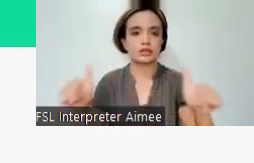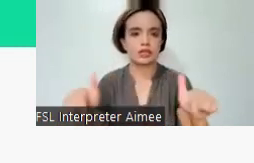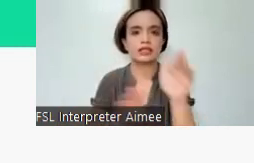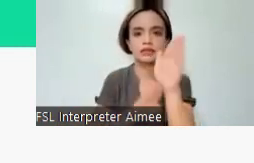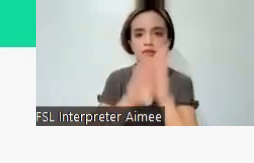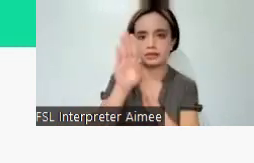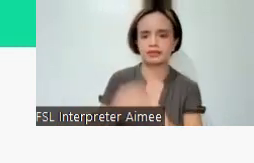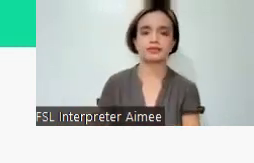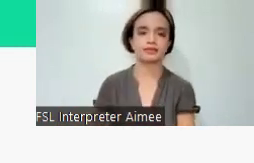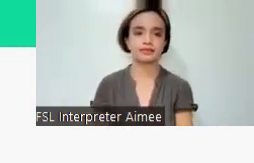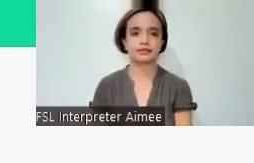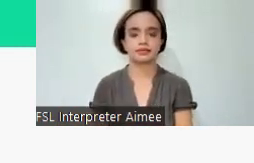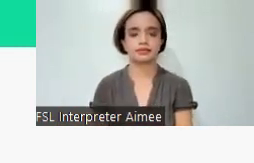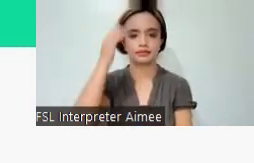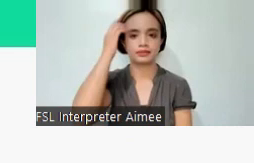development.